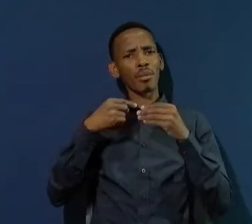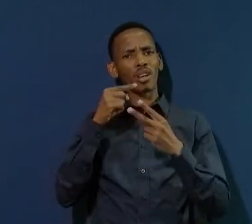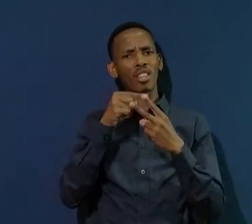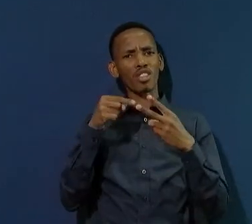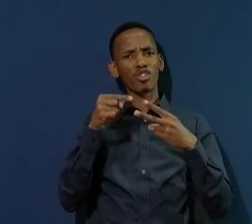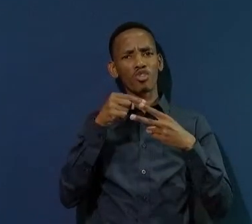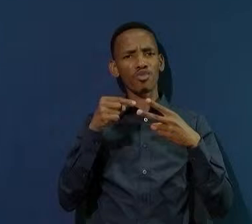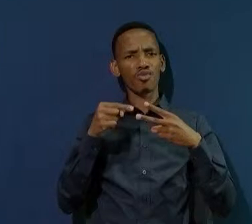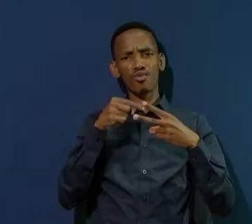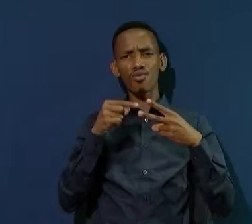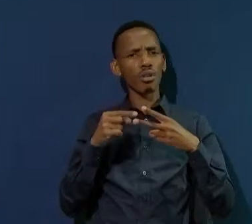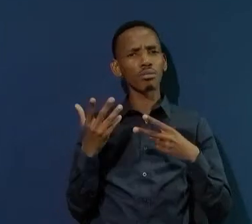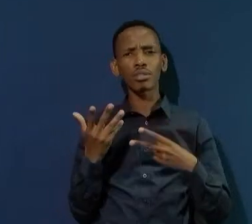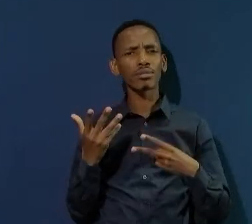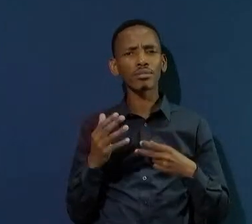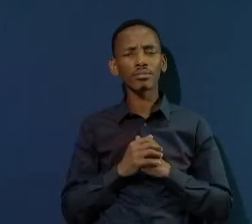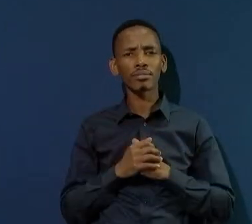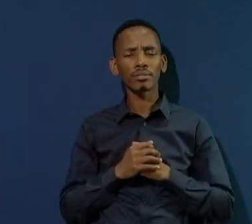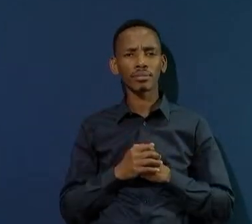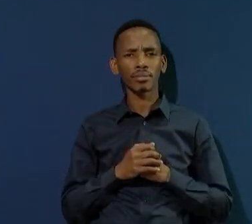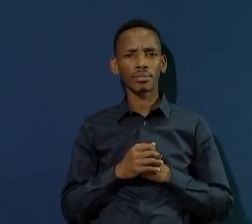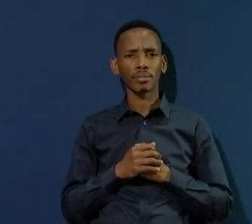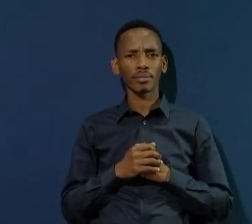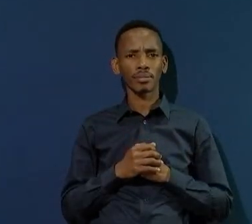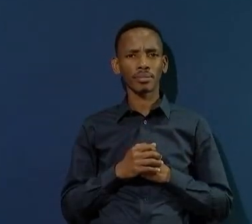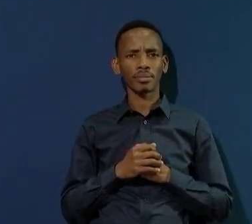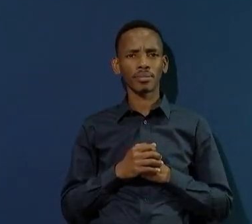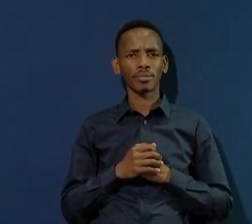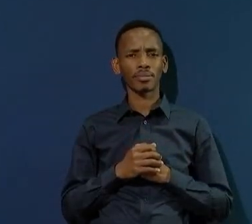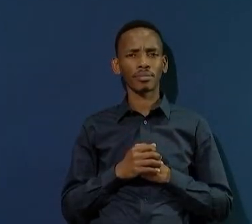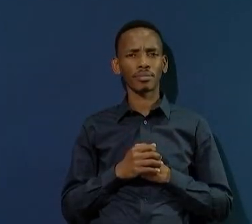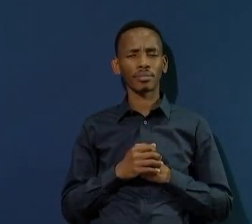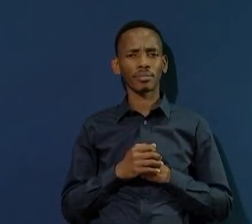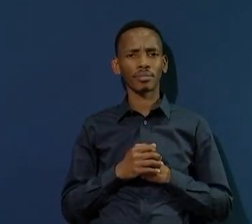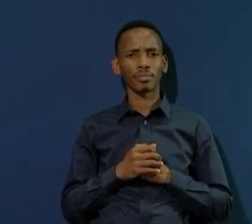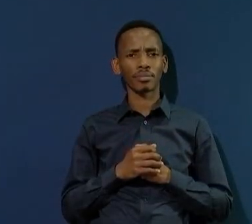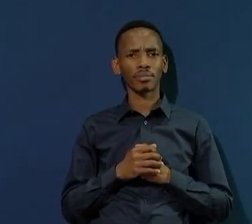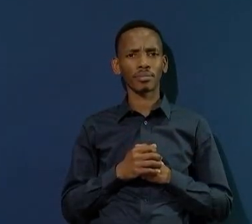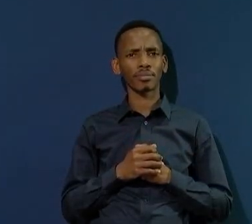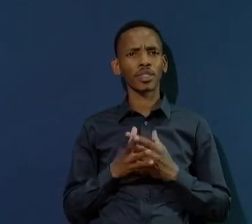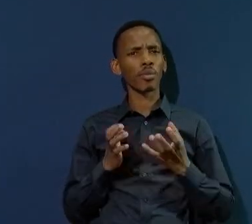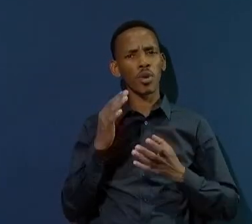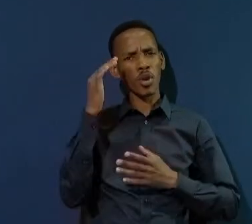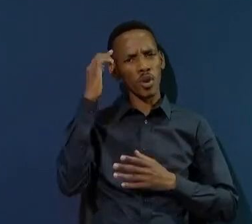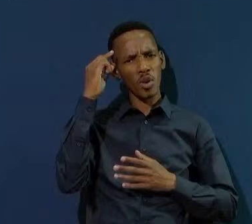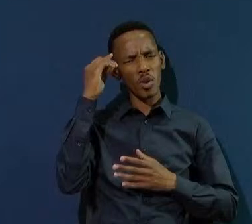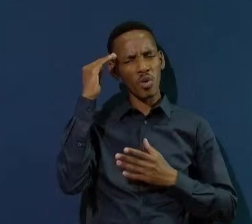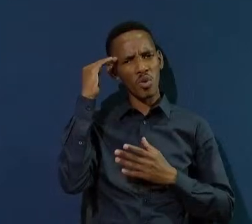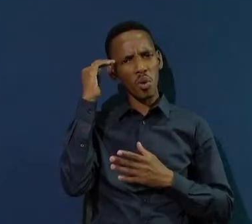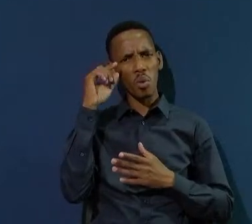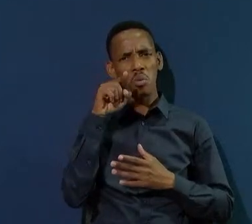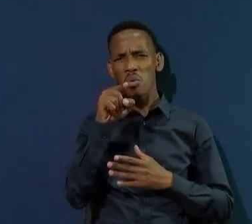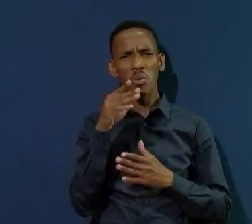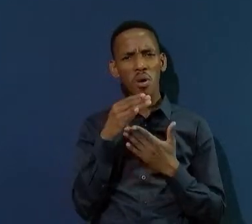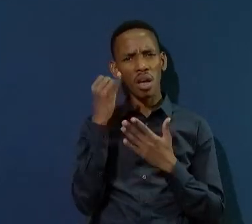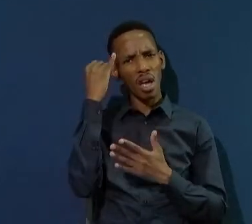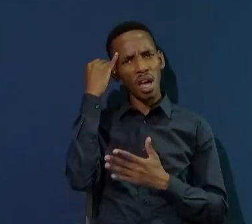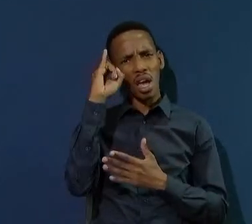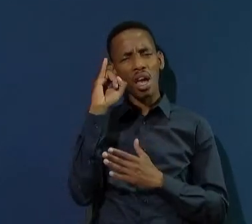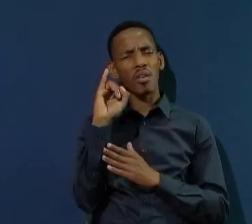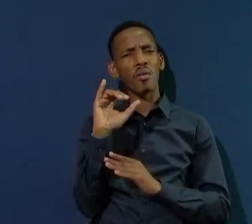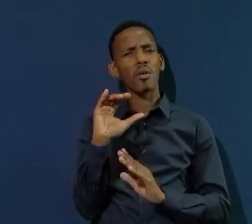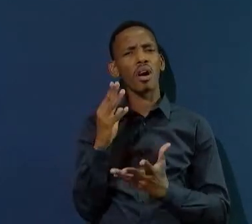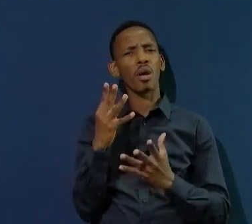elements or those two aspects. Would they enlarge, to borrow again from the word that you used